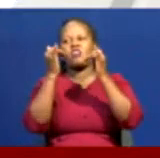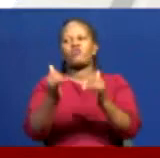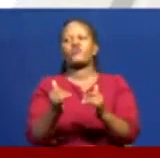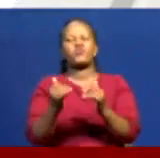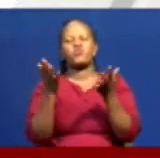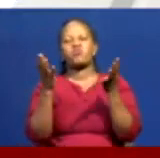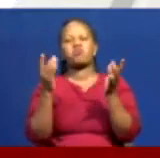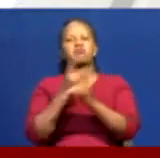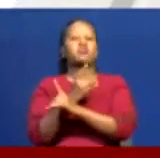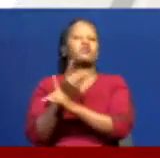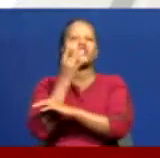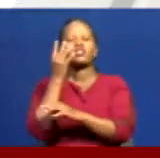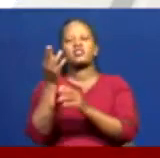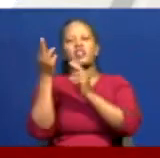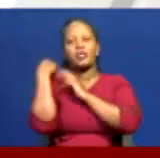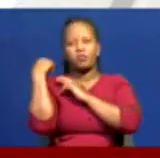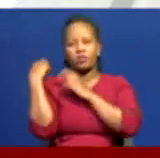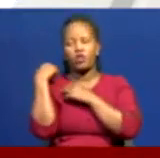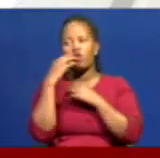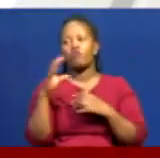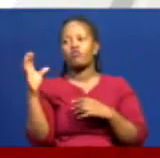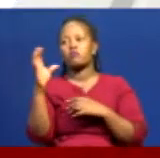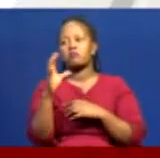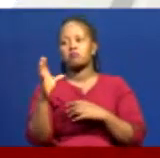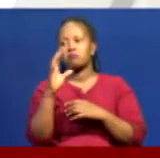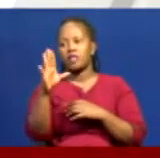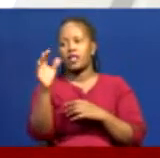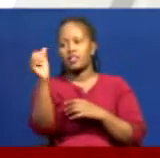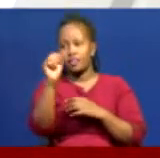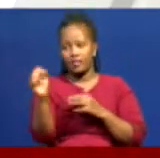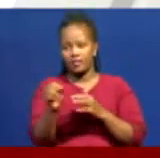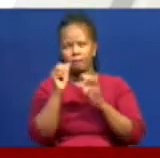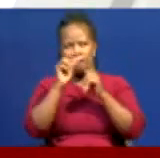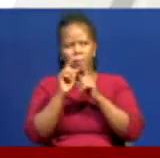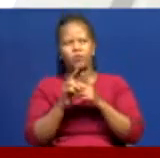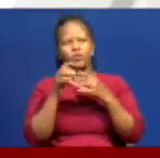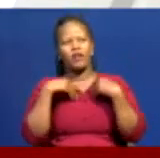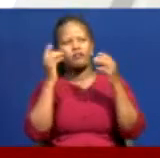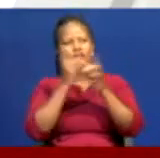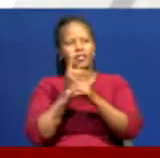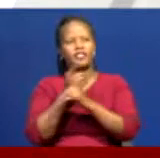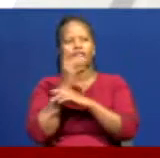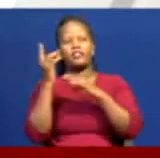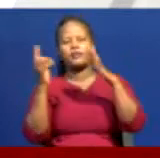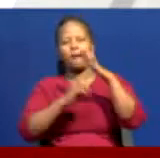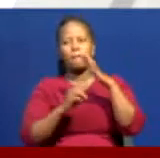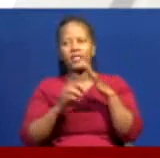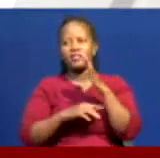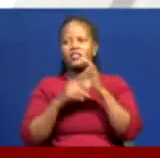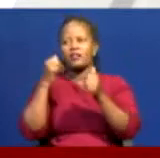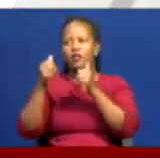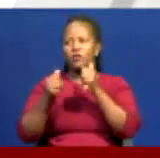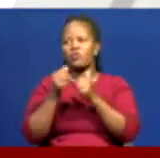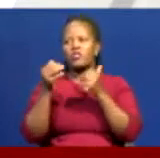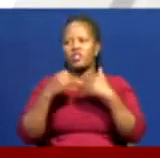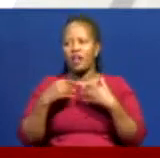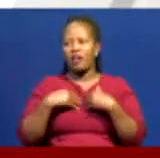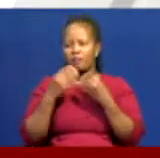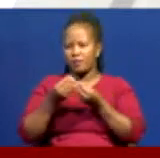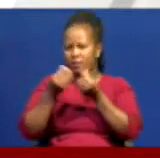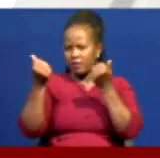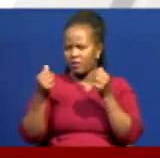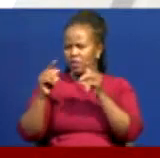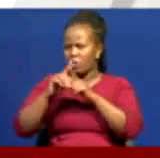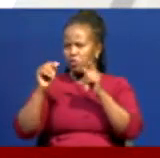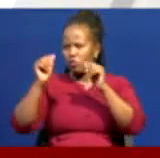yes. Reassignment of cabinet secretaries, and there have also been ministries that have been actually restructured. You could actually take